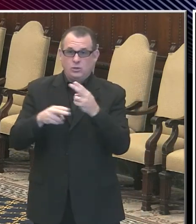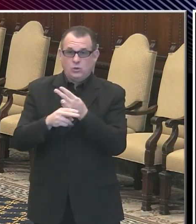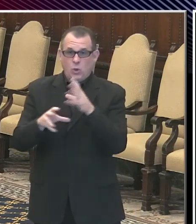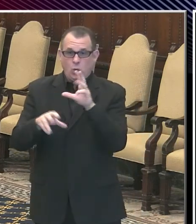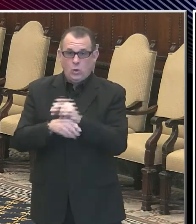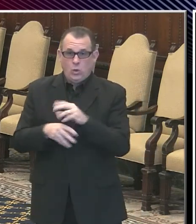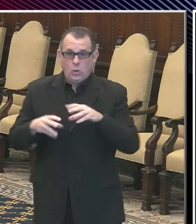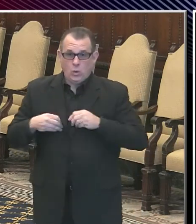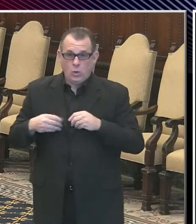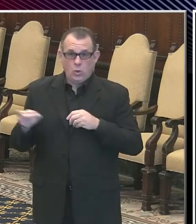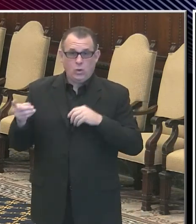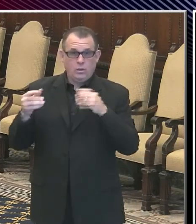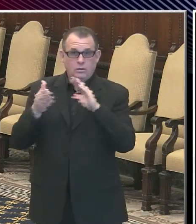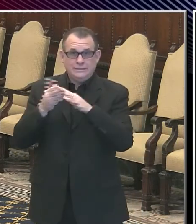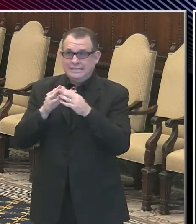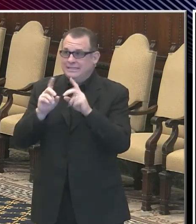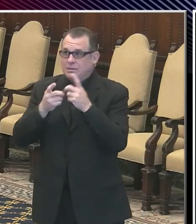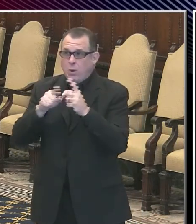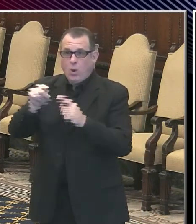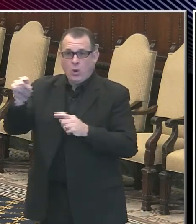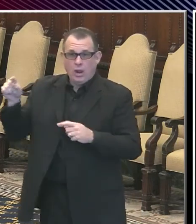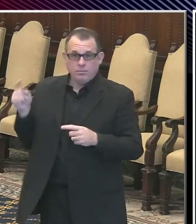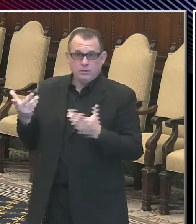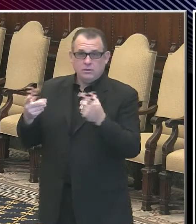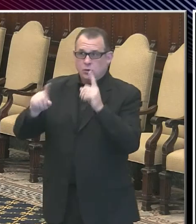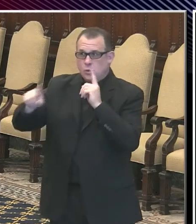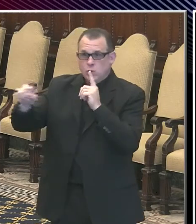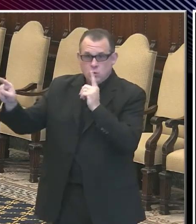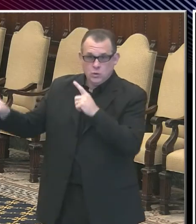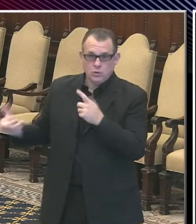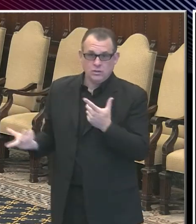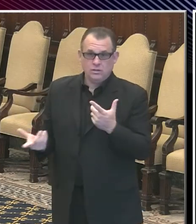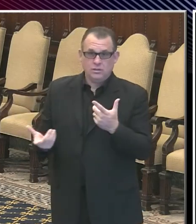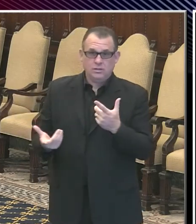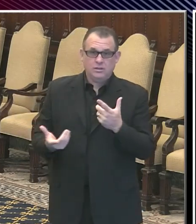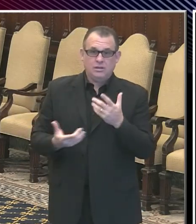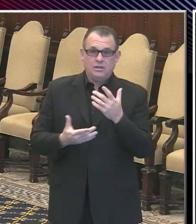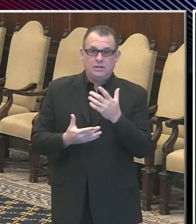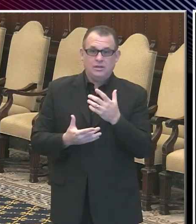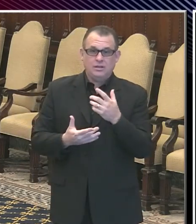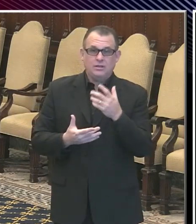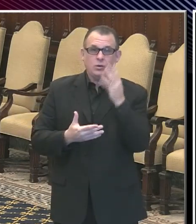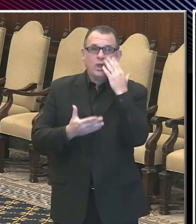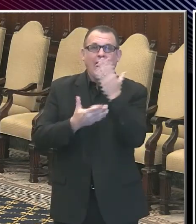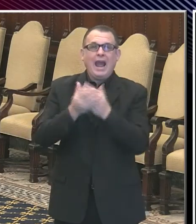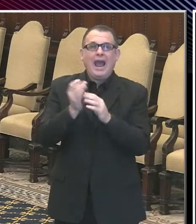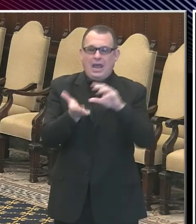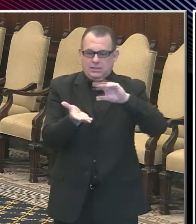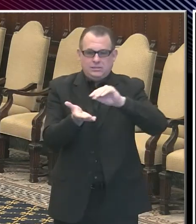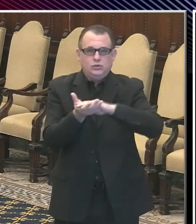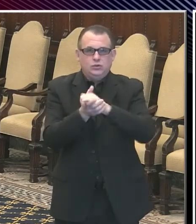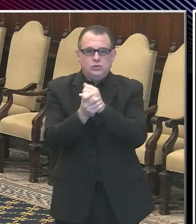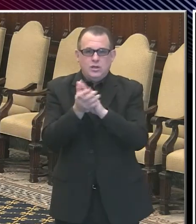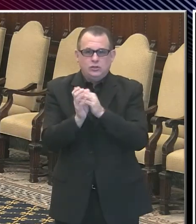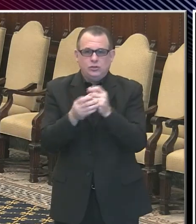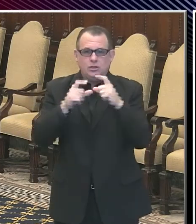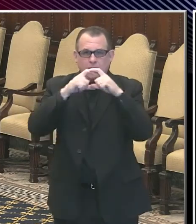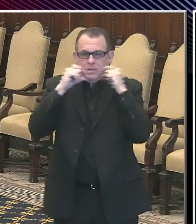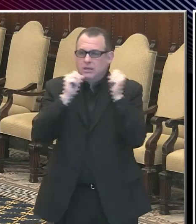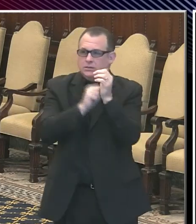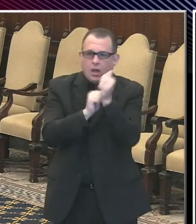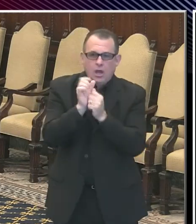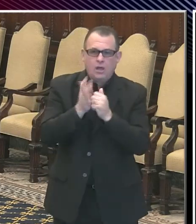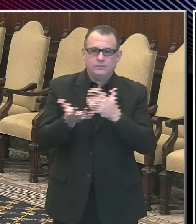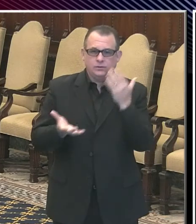city departments have tried to place orders for hand sanitizer, masks, gloves, and it seems that those